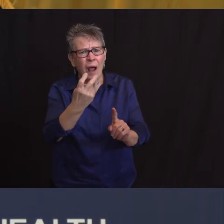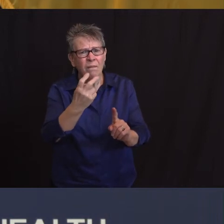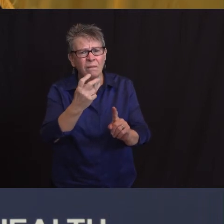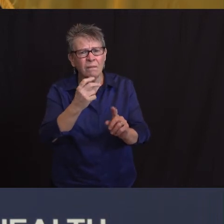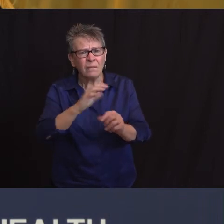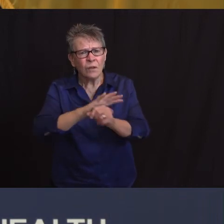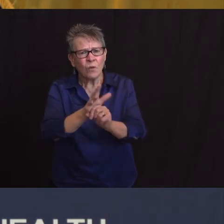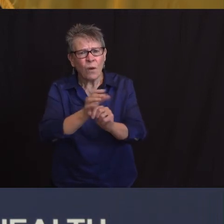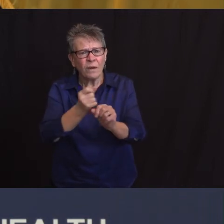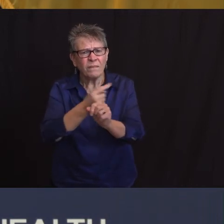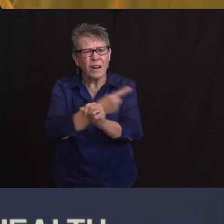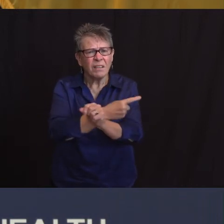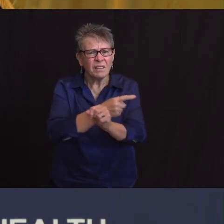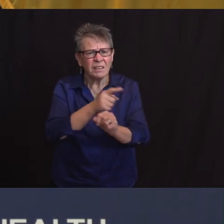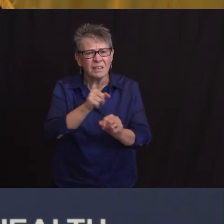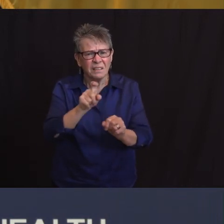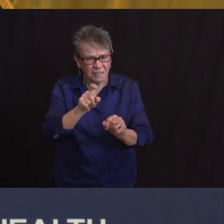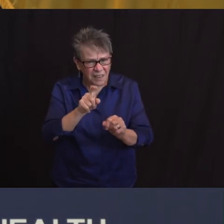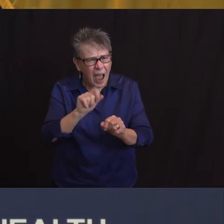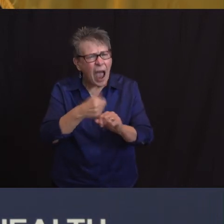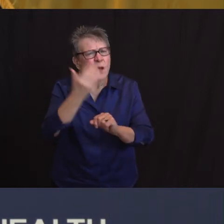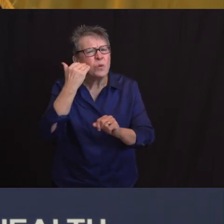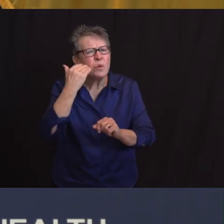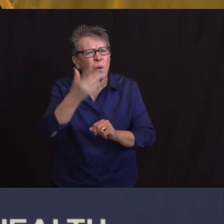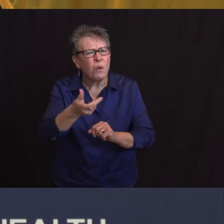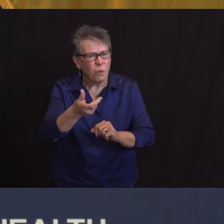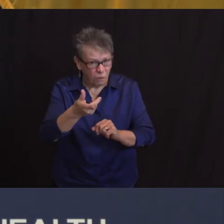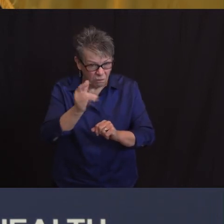I think I don't have a deep-seated